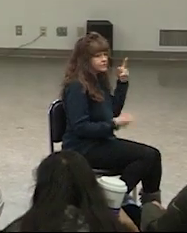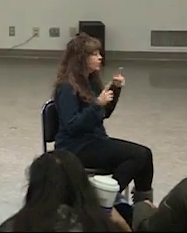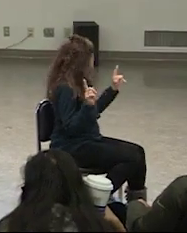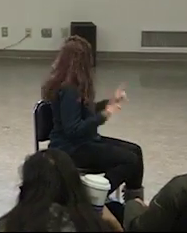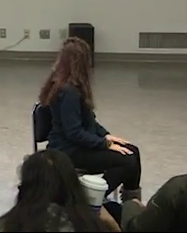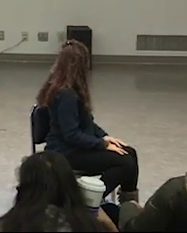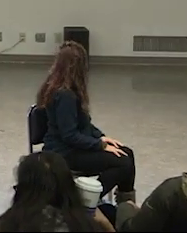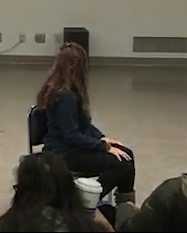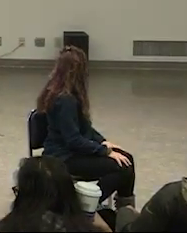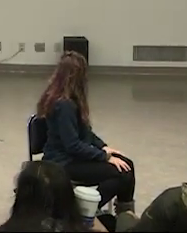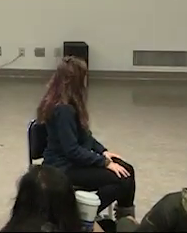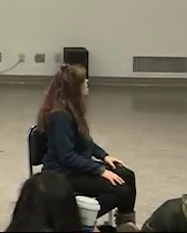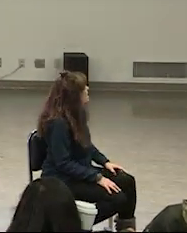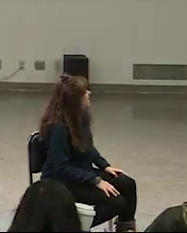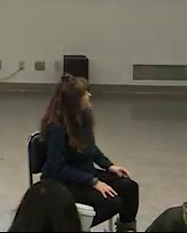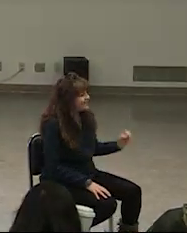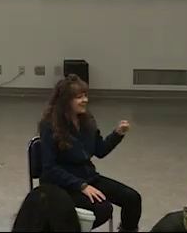way. So,